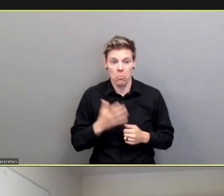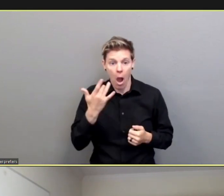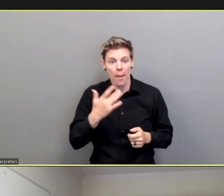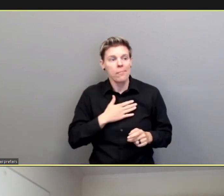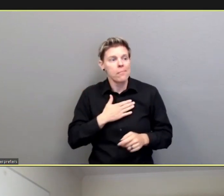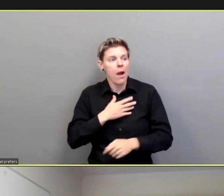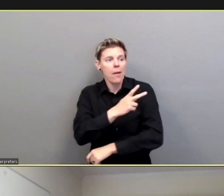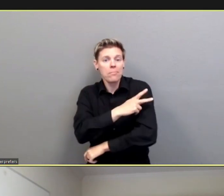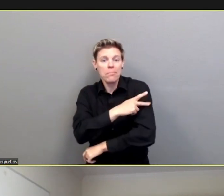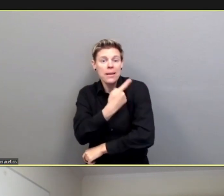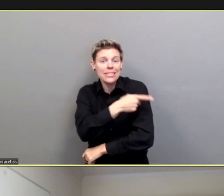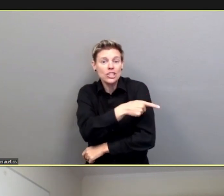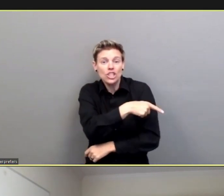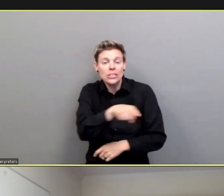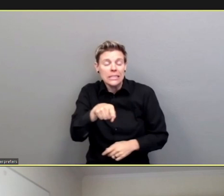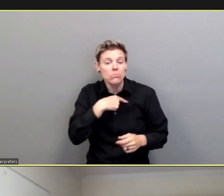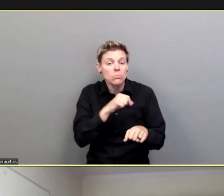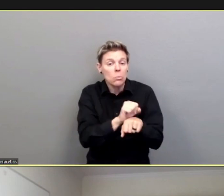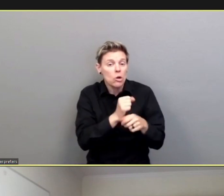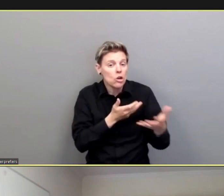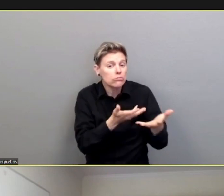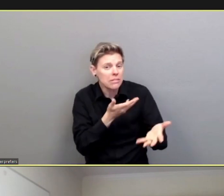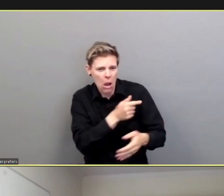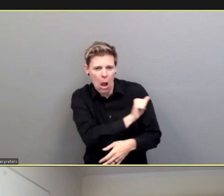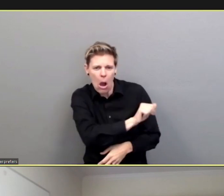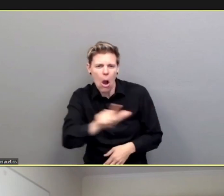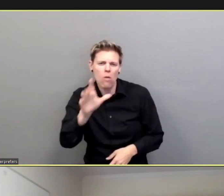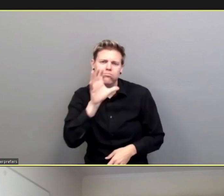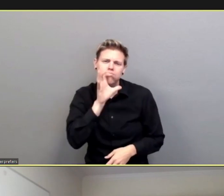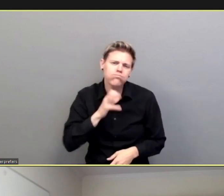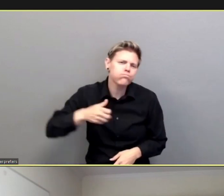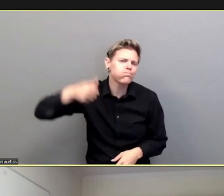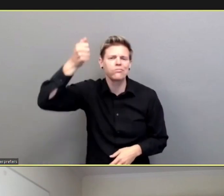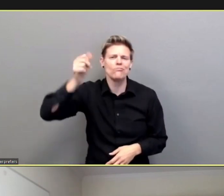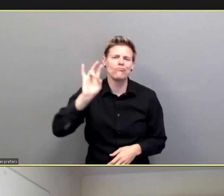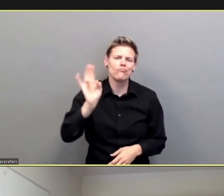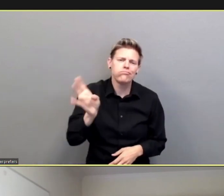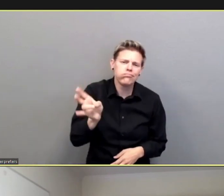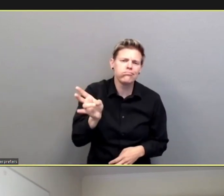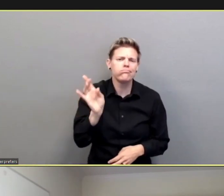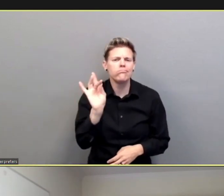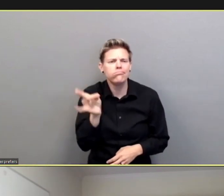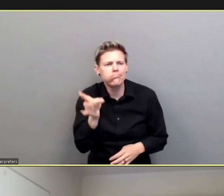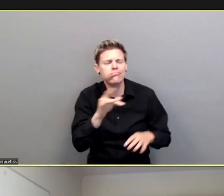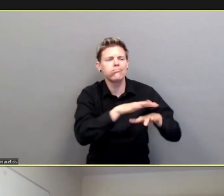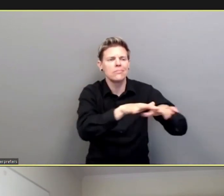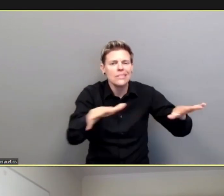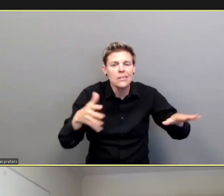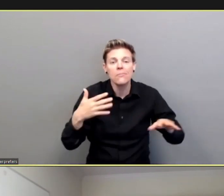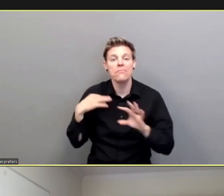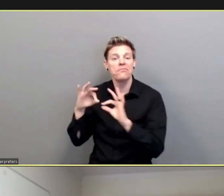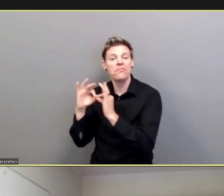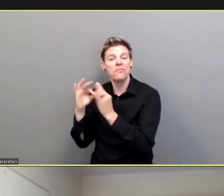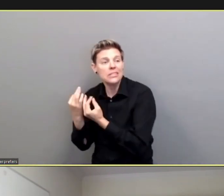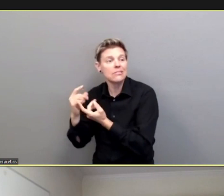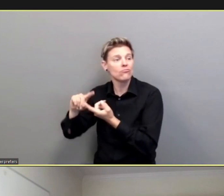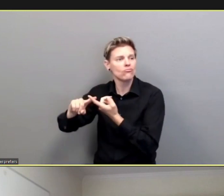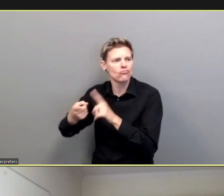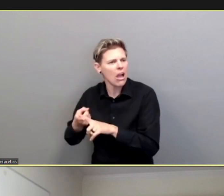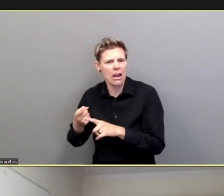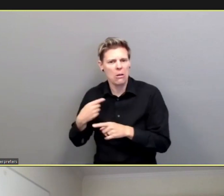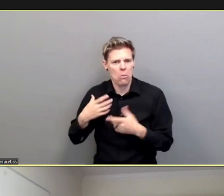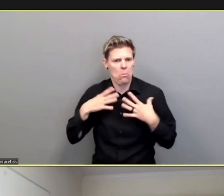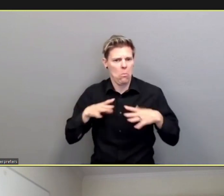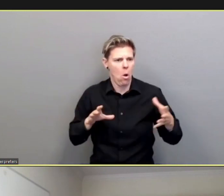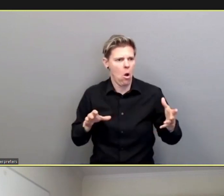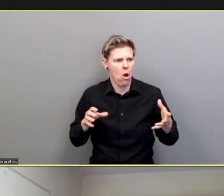that's not my whole life anymore. And we have relatives who are vulnerable. So I'm mainly concerned about me not getting something that